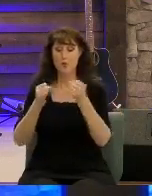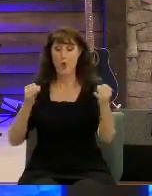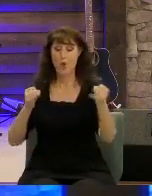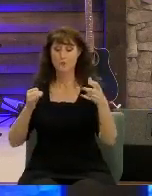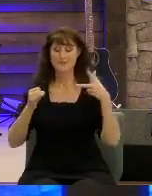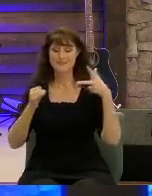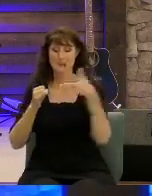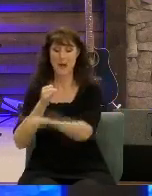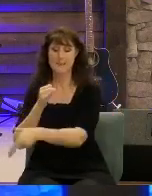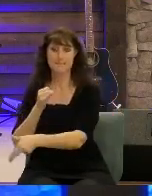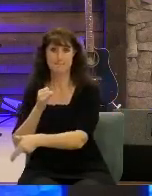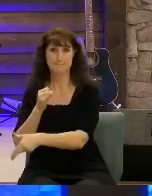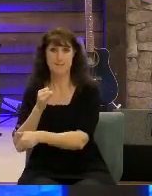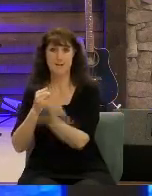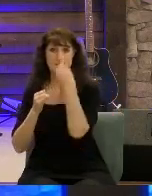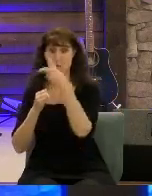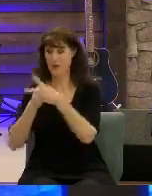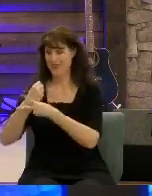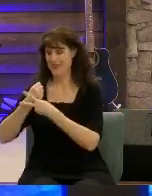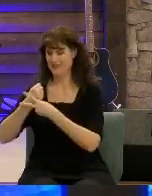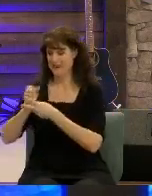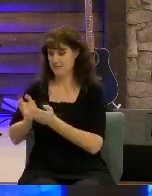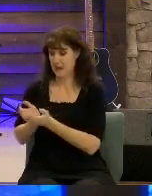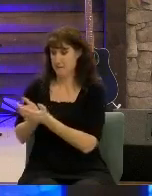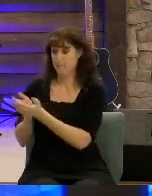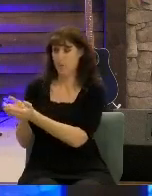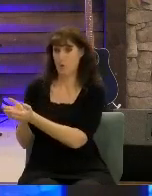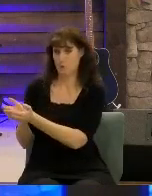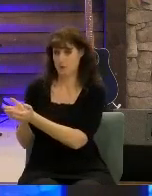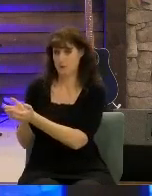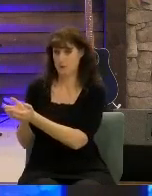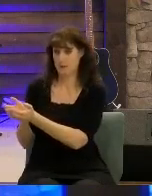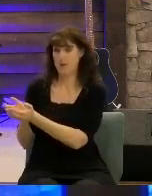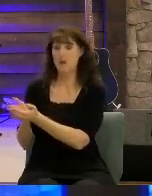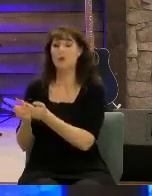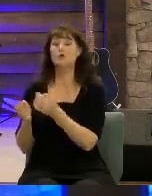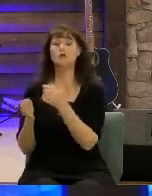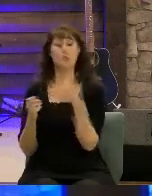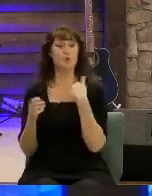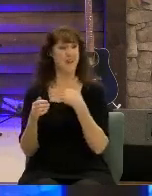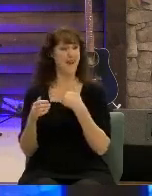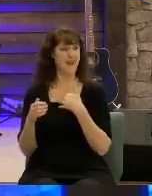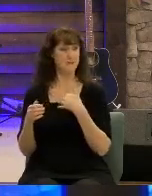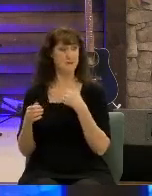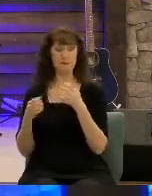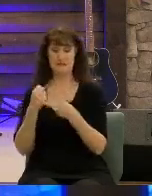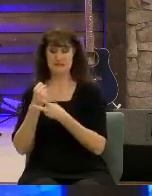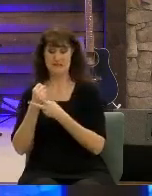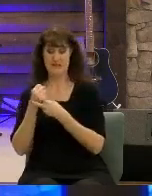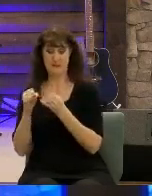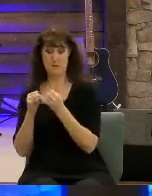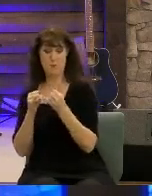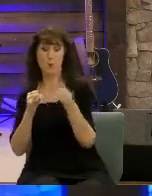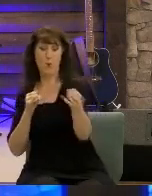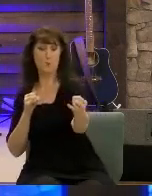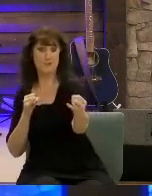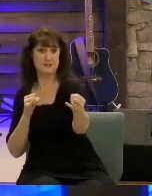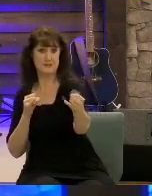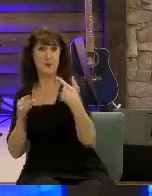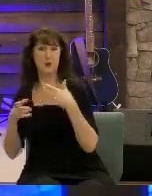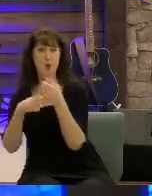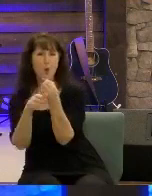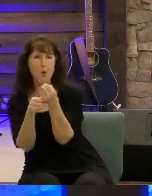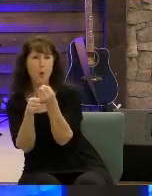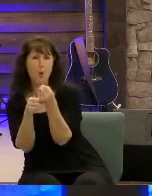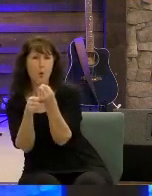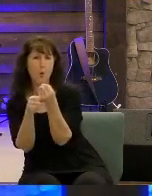boats, yes. right? A lot of us are holding on to some safety ropes, right? Right? And those ropes are nothing but flesh, right? They're